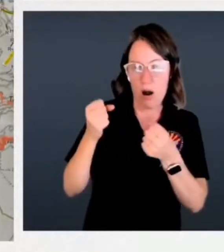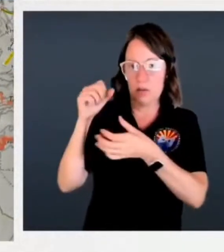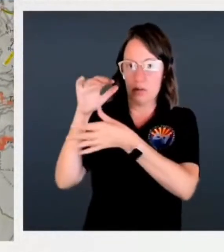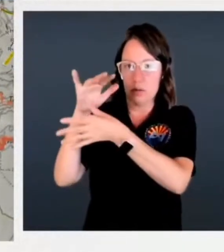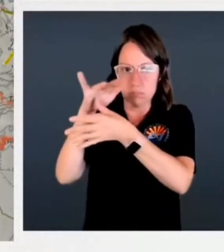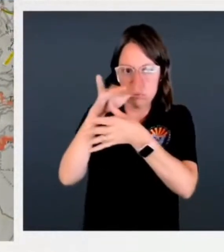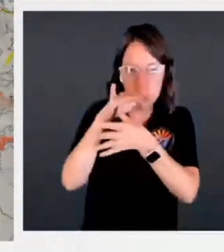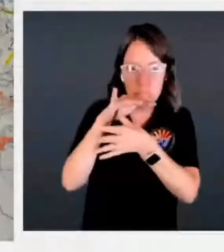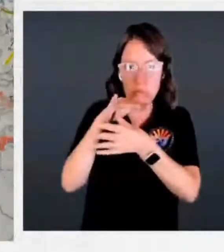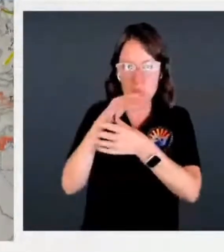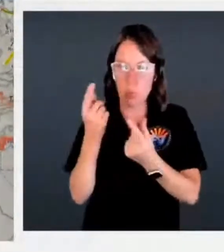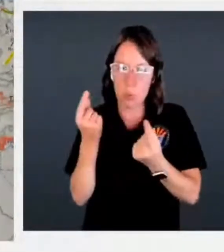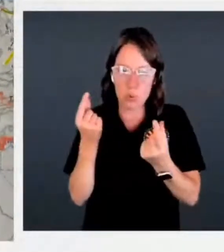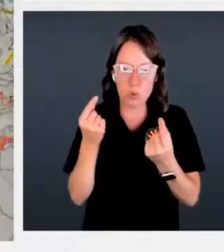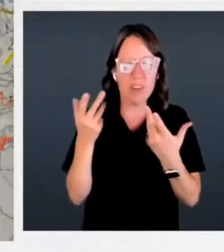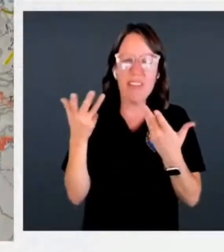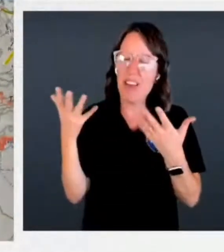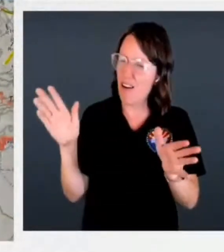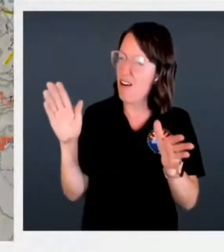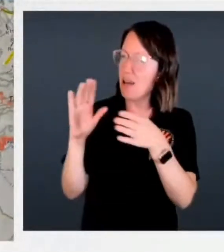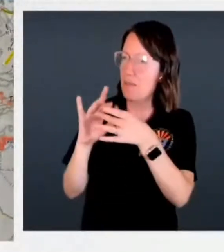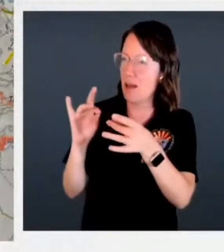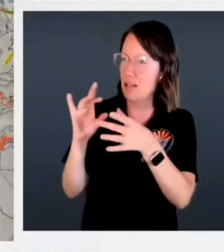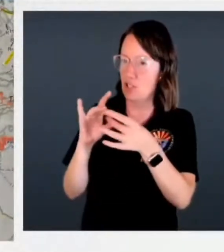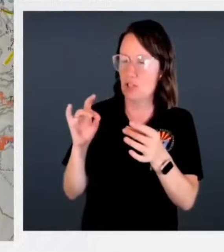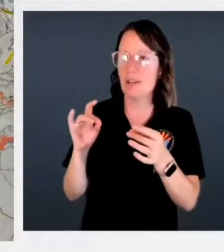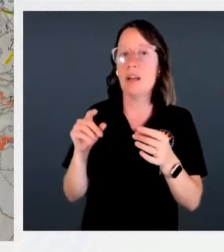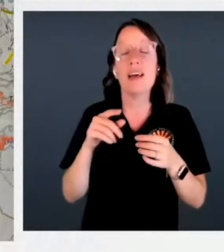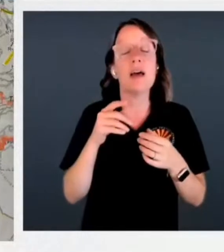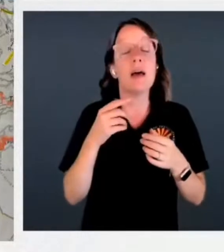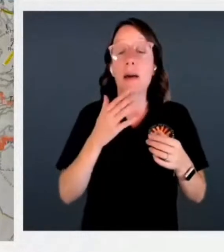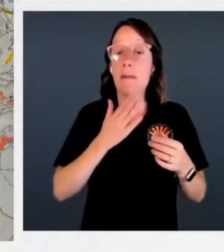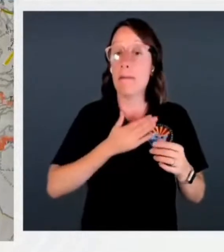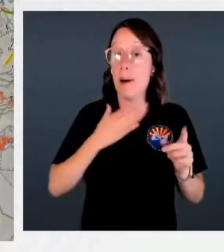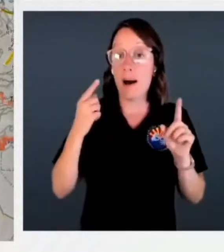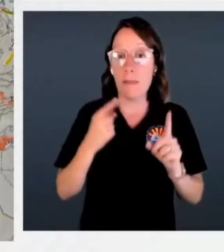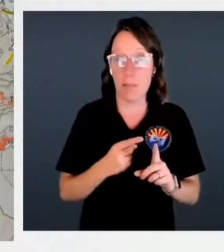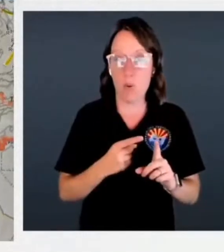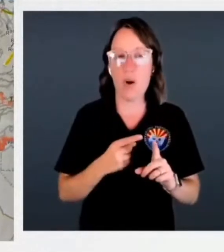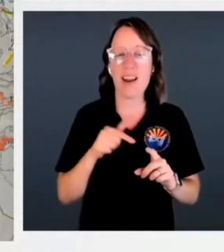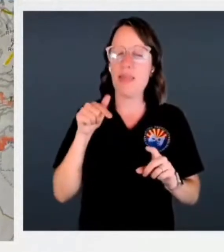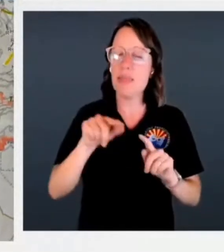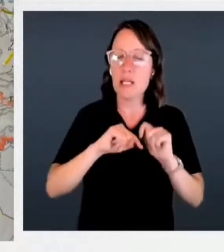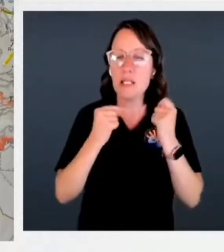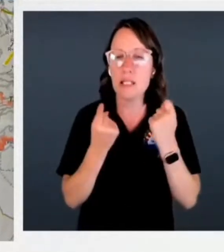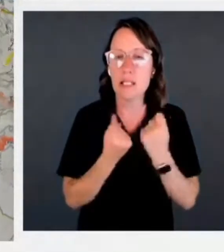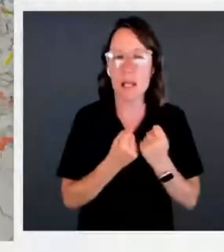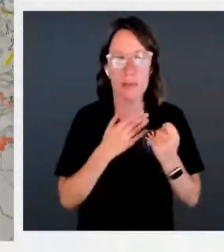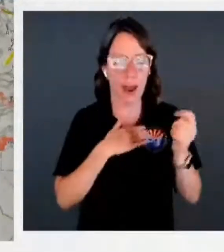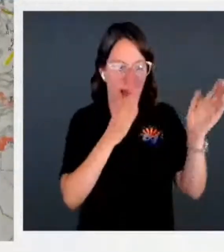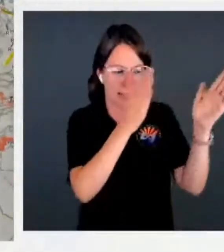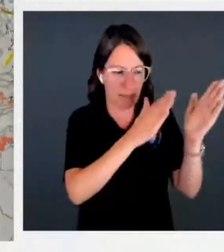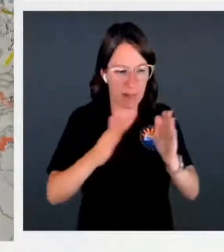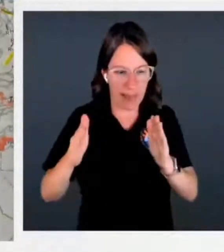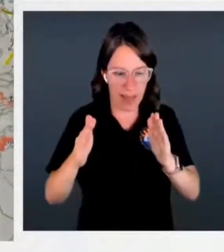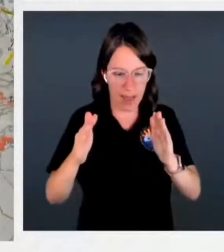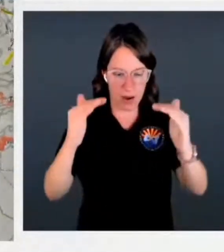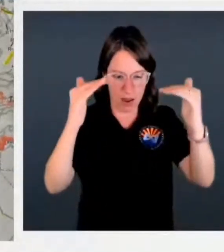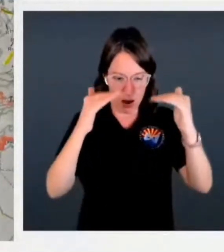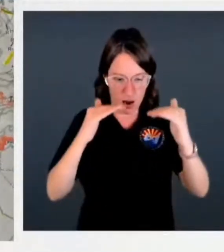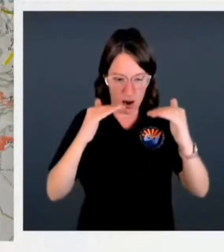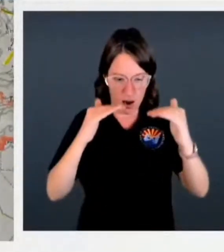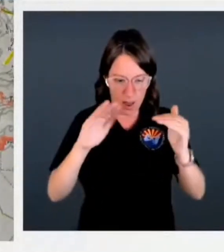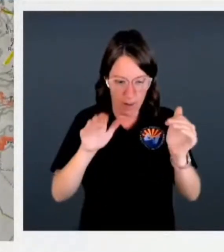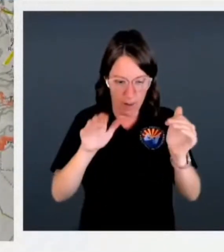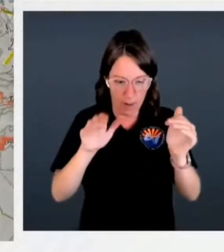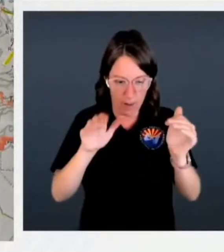for me is there's backups for backups for backups. This team is not only working very aggressive for that